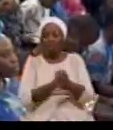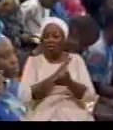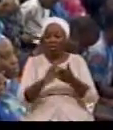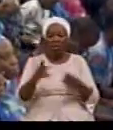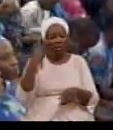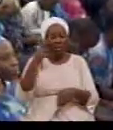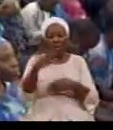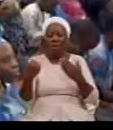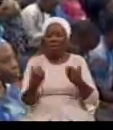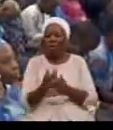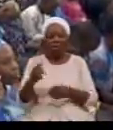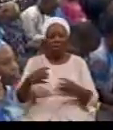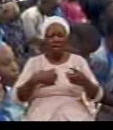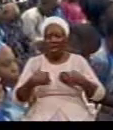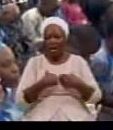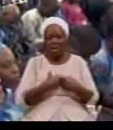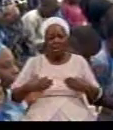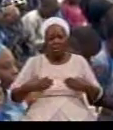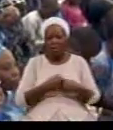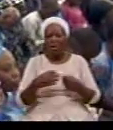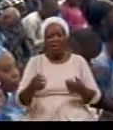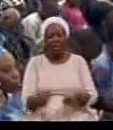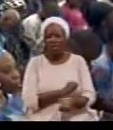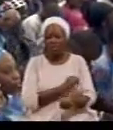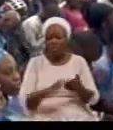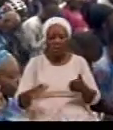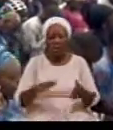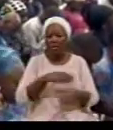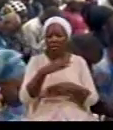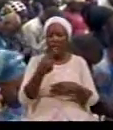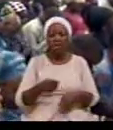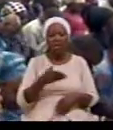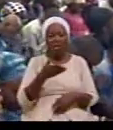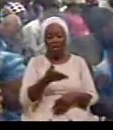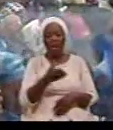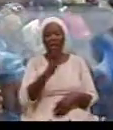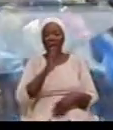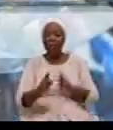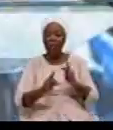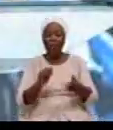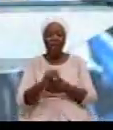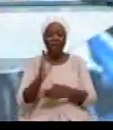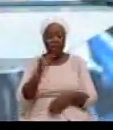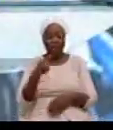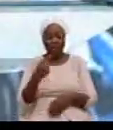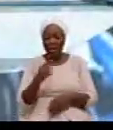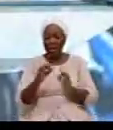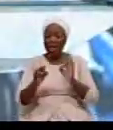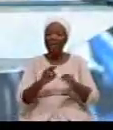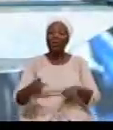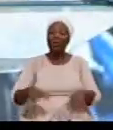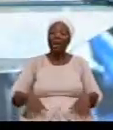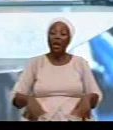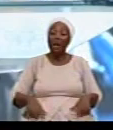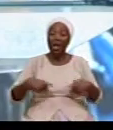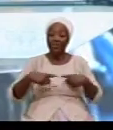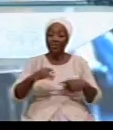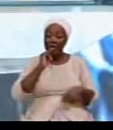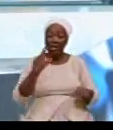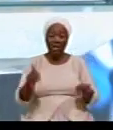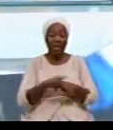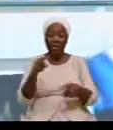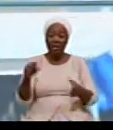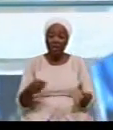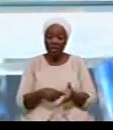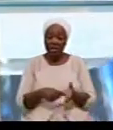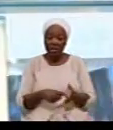all his herds destroyed. The people that will say, if life is like this, no more